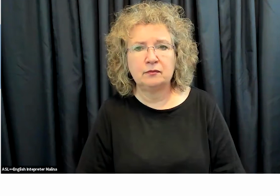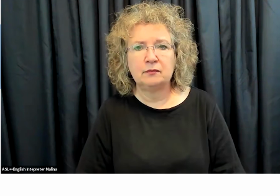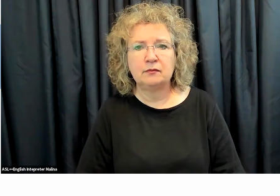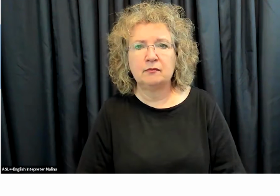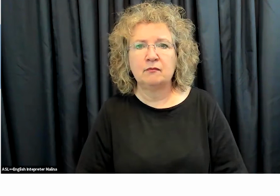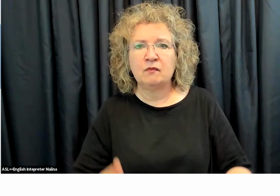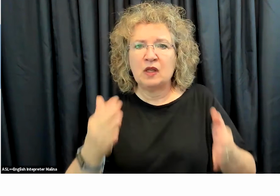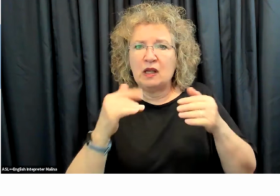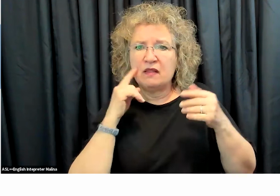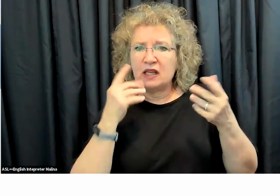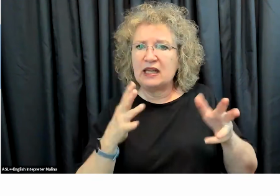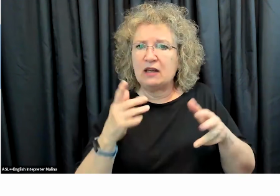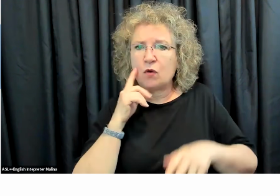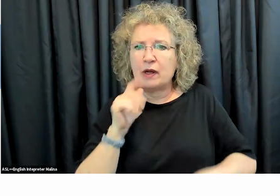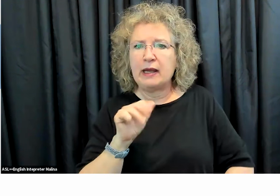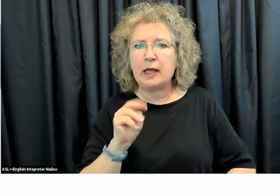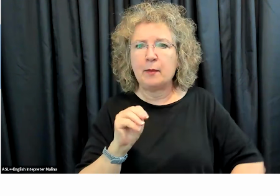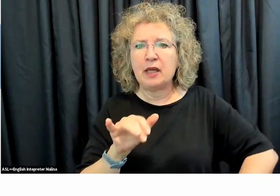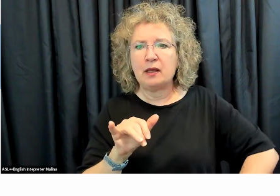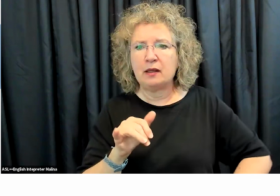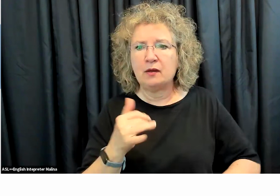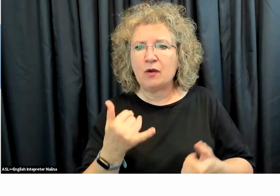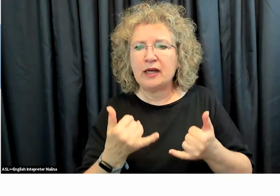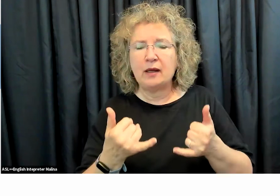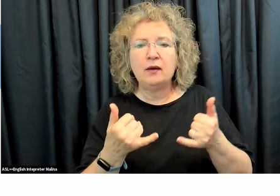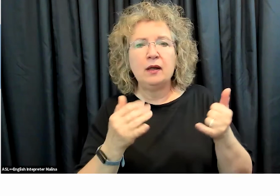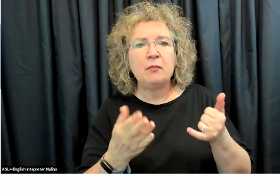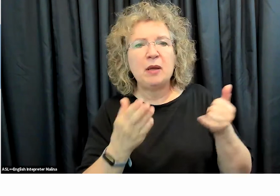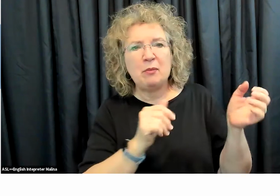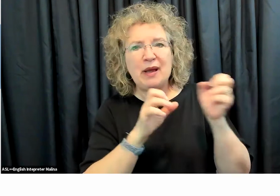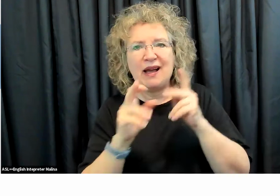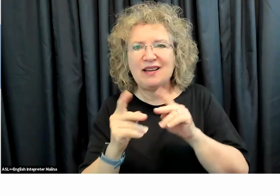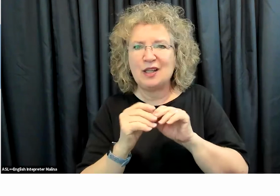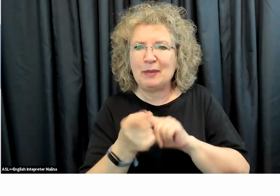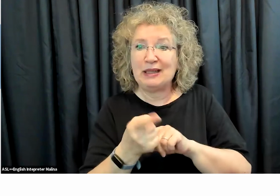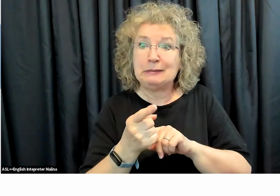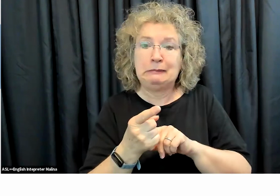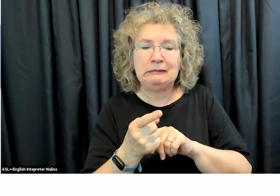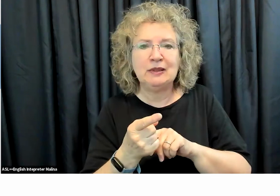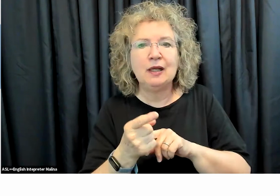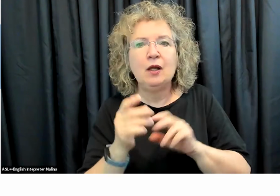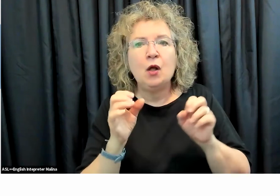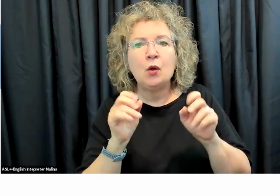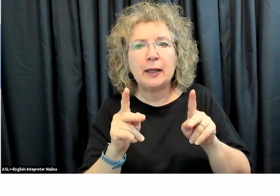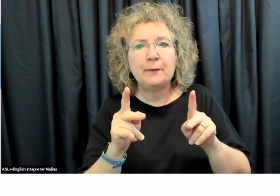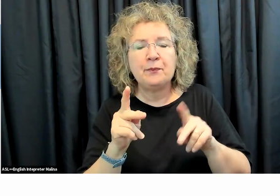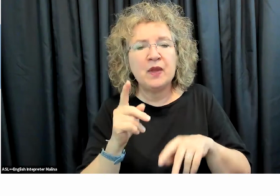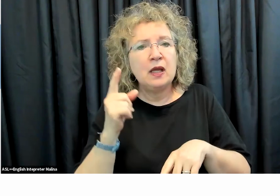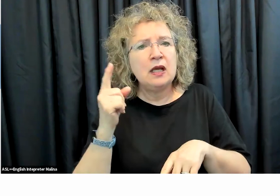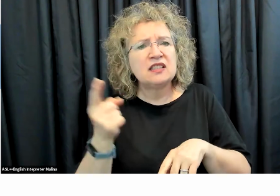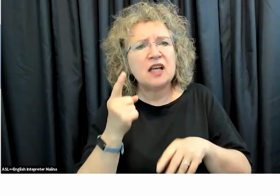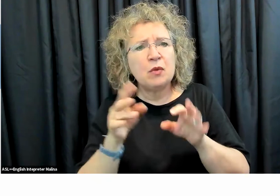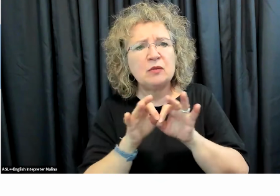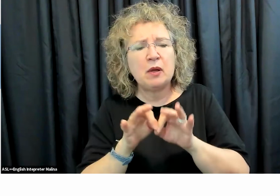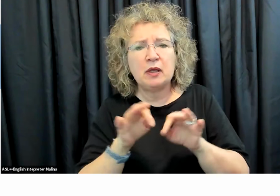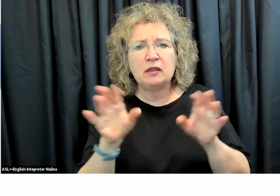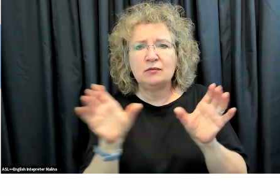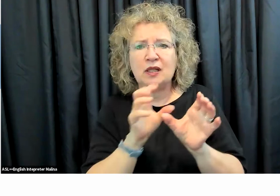I think that's it for Amy at the moment. I may come back to you in a minute. Can someone explain the